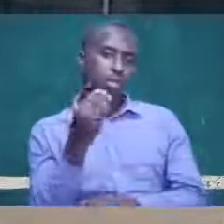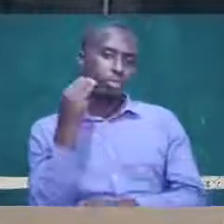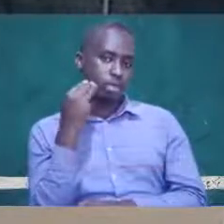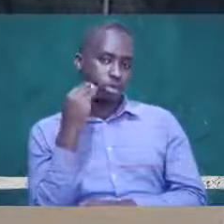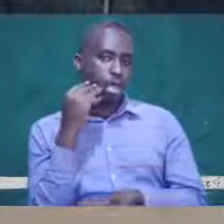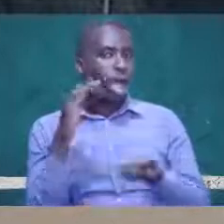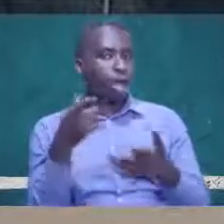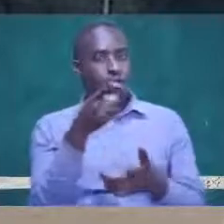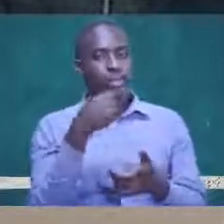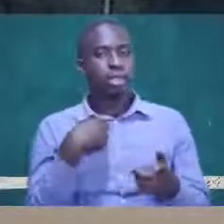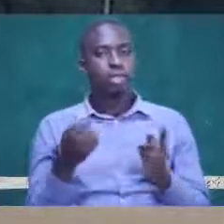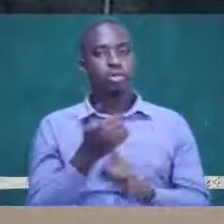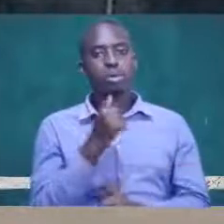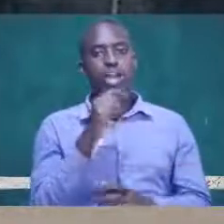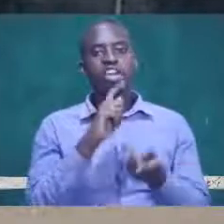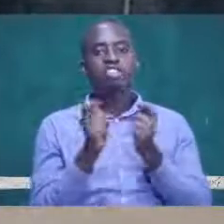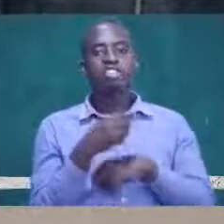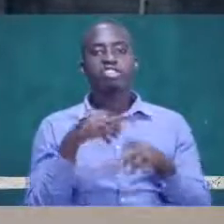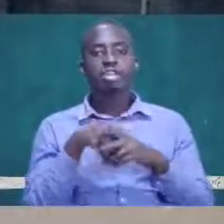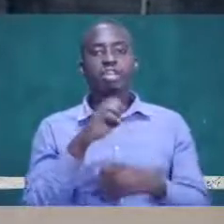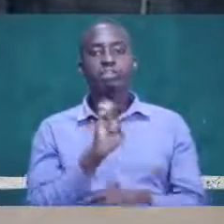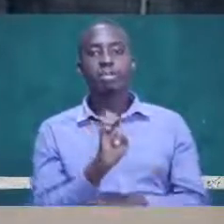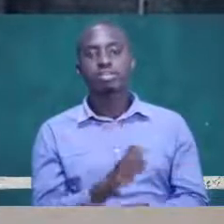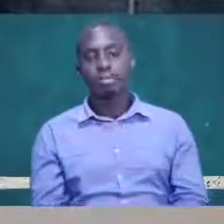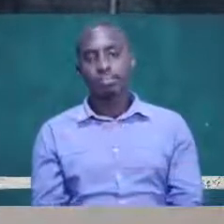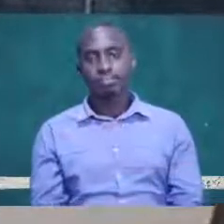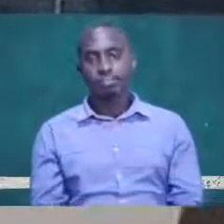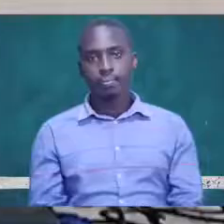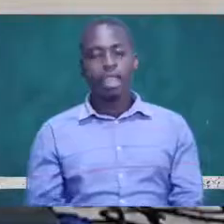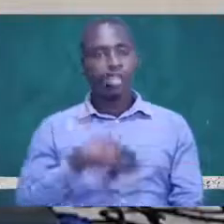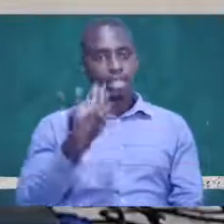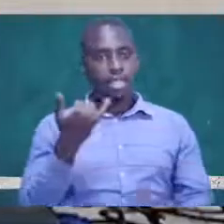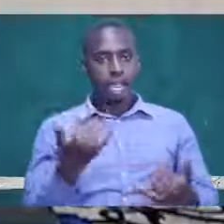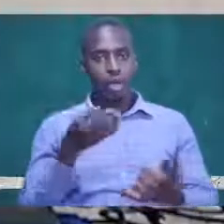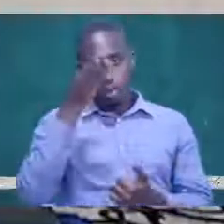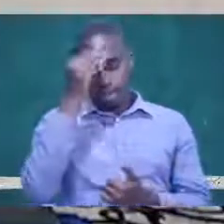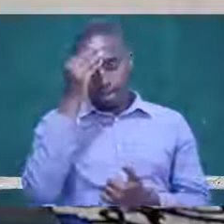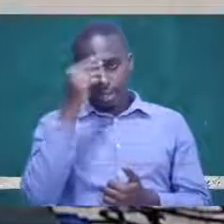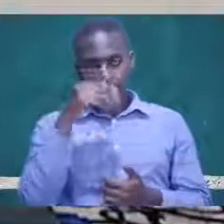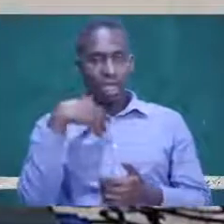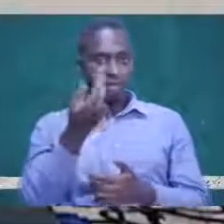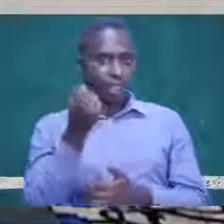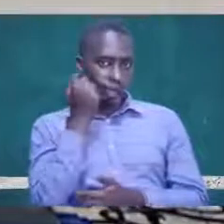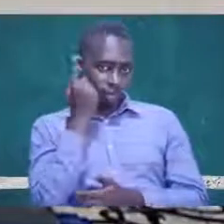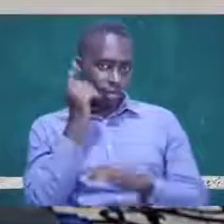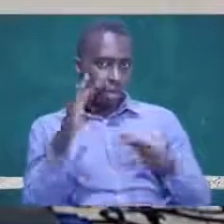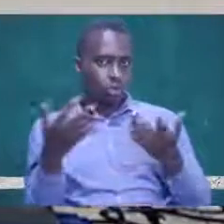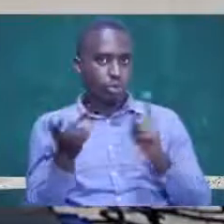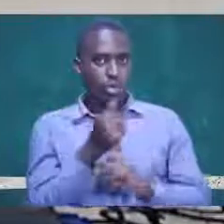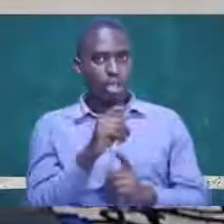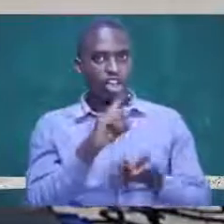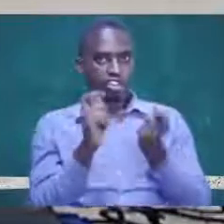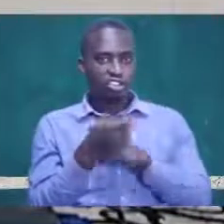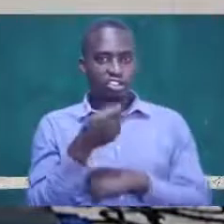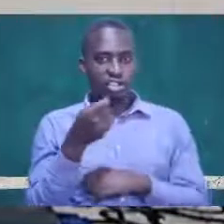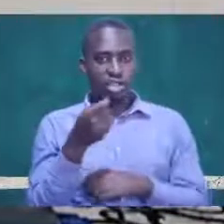get a change in expenditure. Now, learners, After understanding how we get a change in